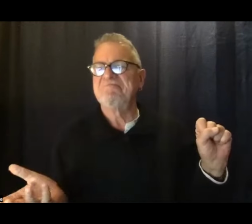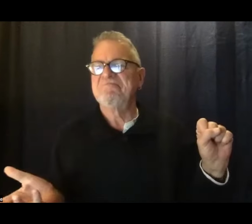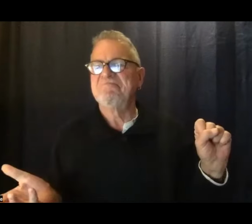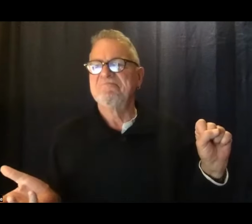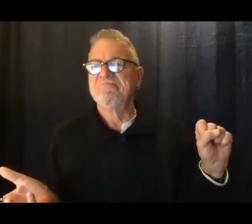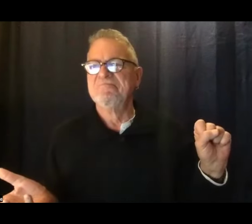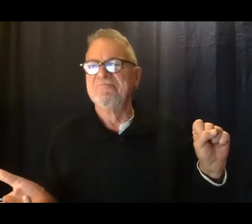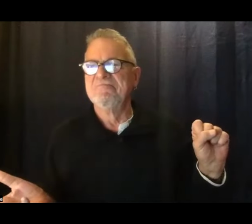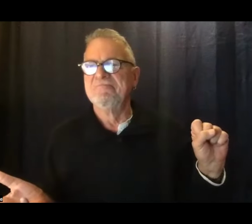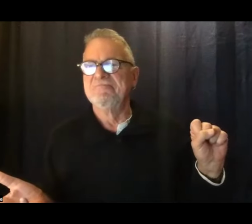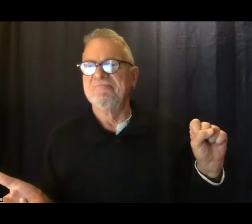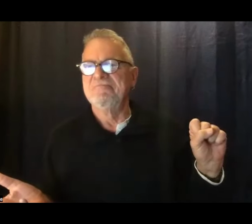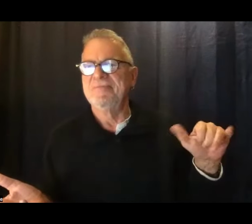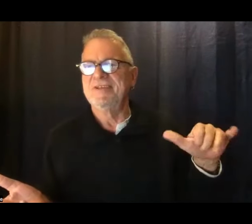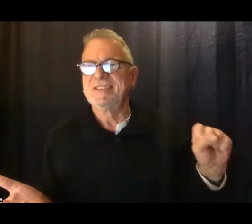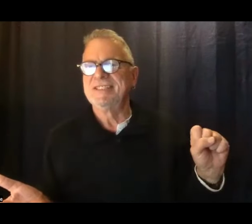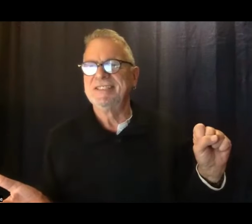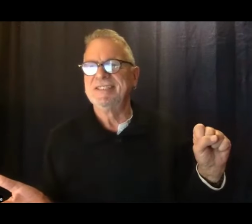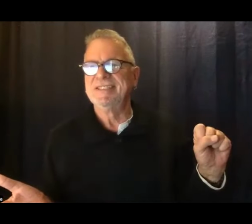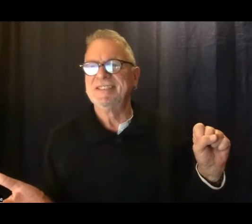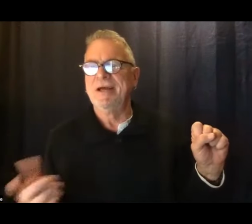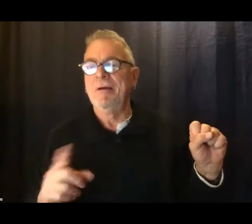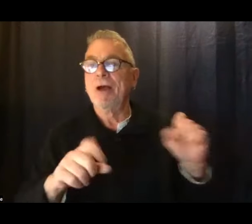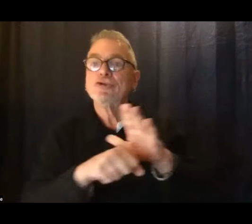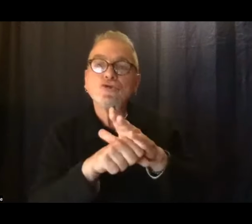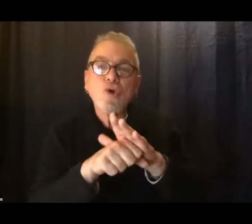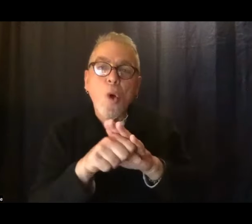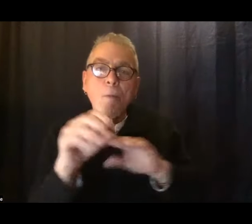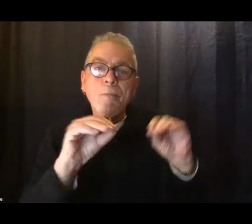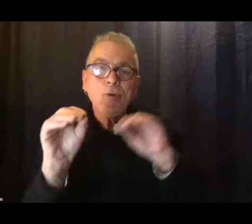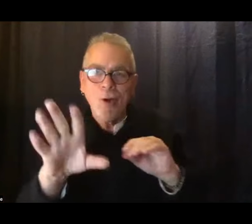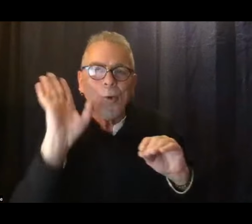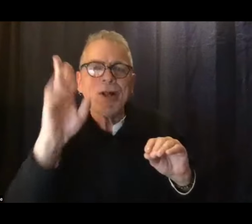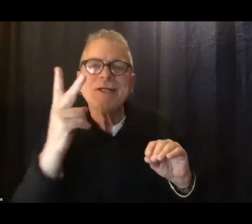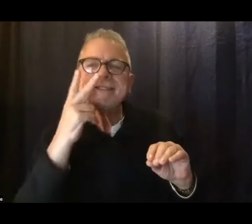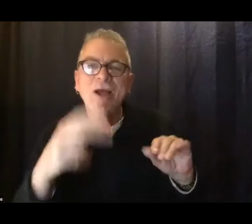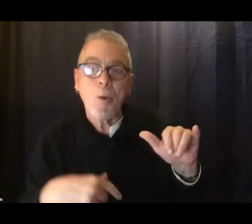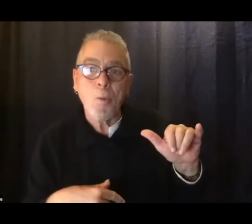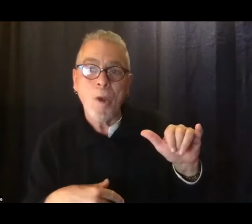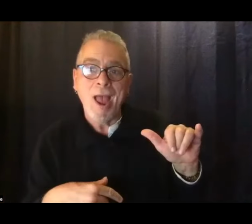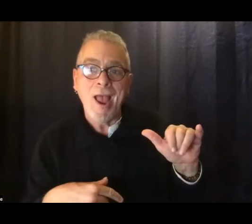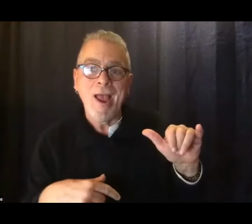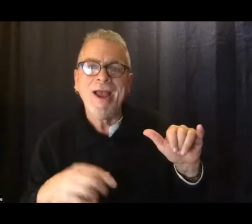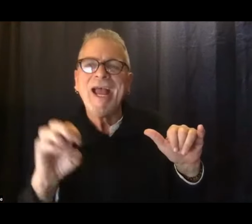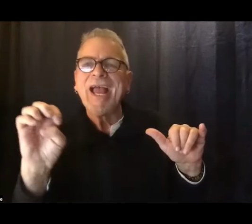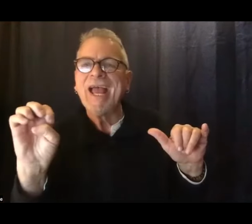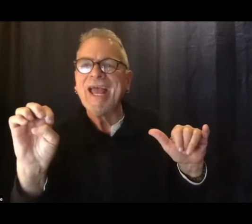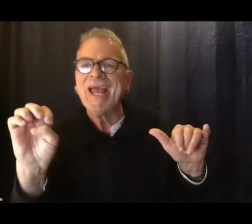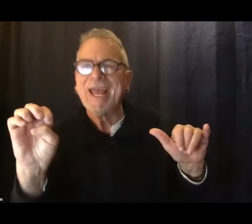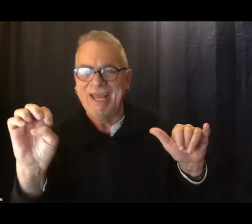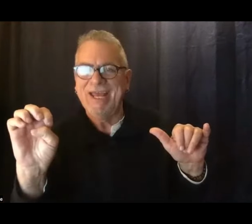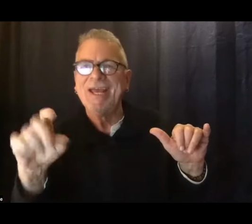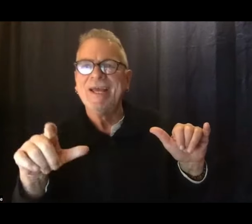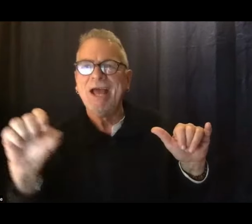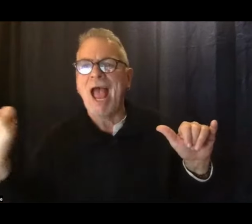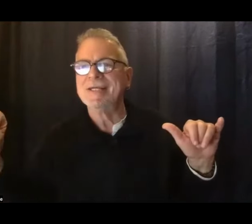Y-S. I mean, you understand me, right? Yes. If you slow it down, slow the movement down, you will